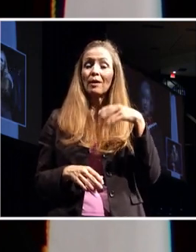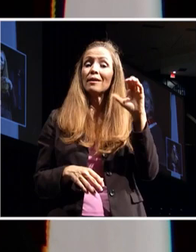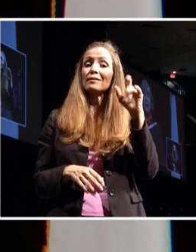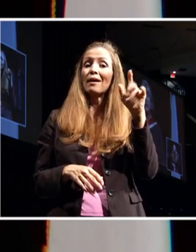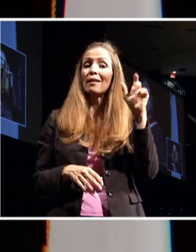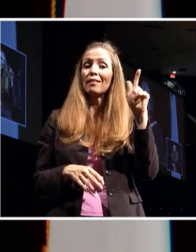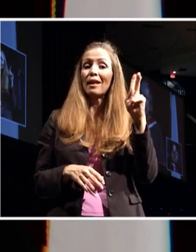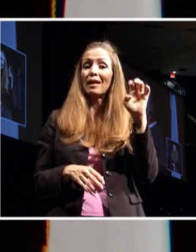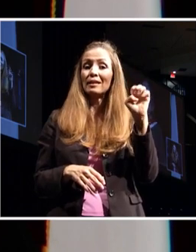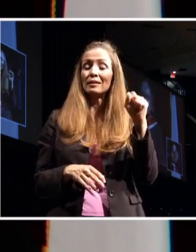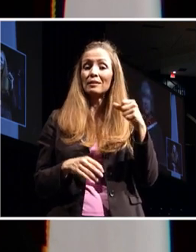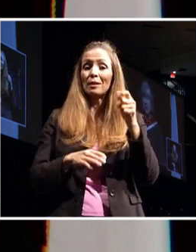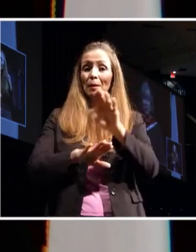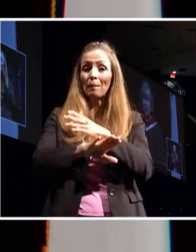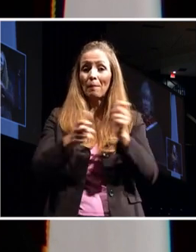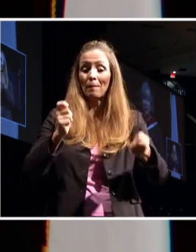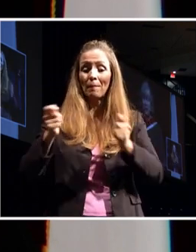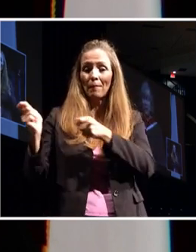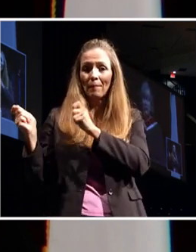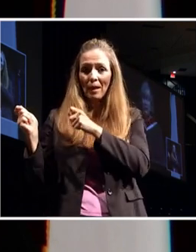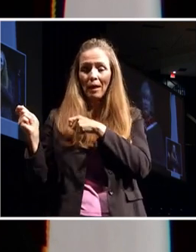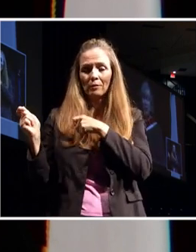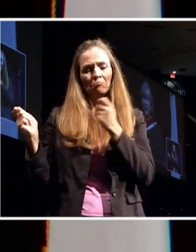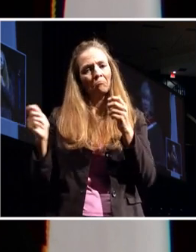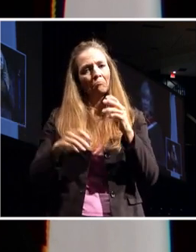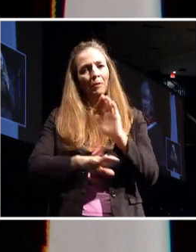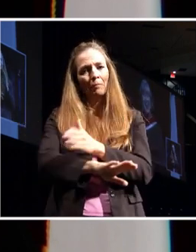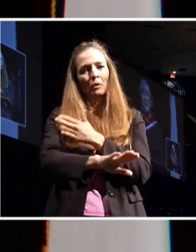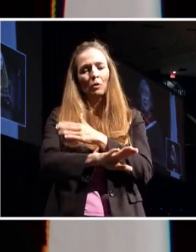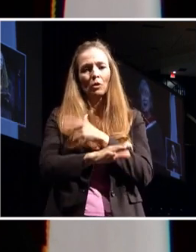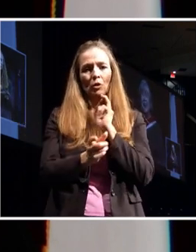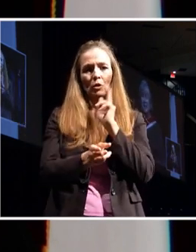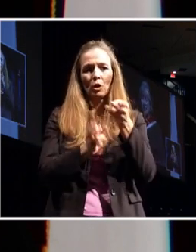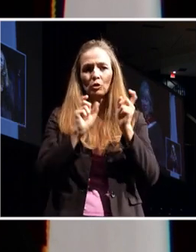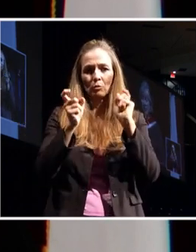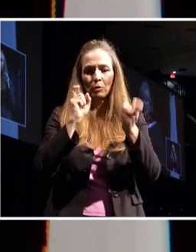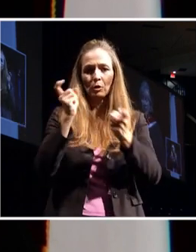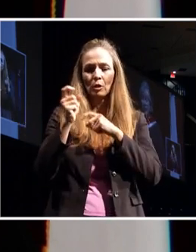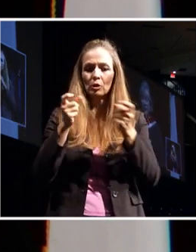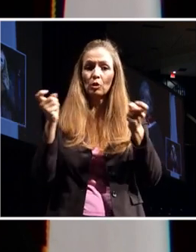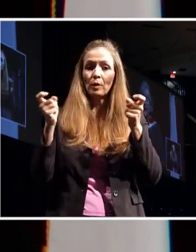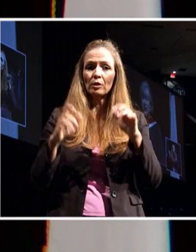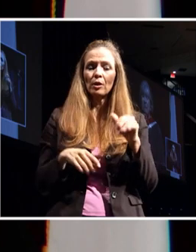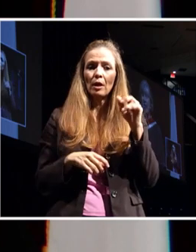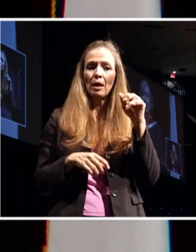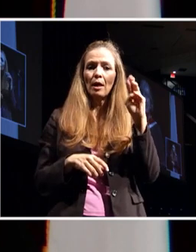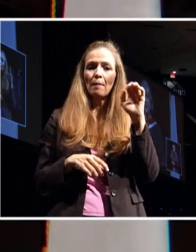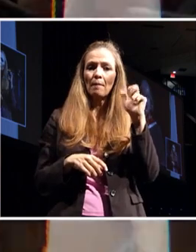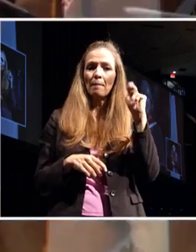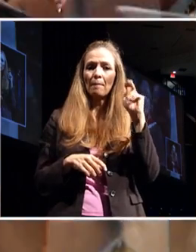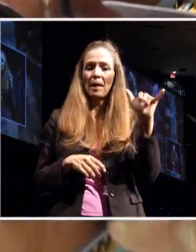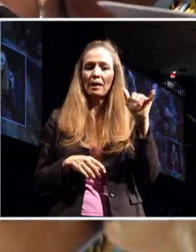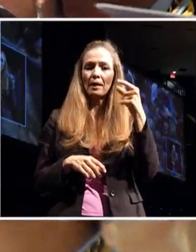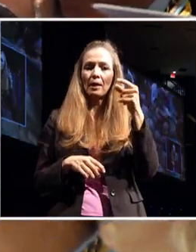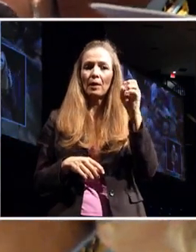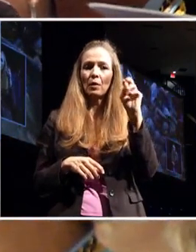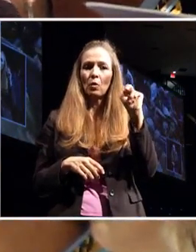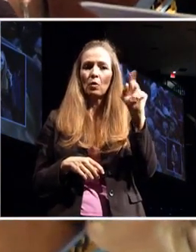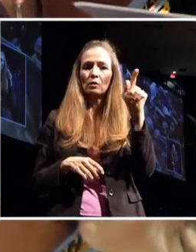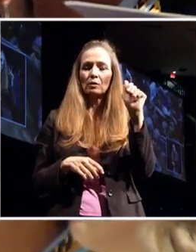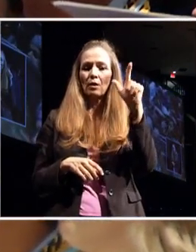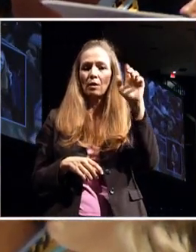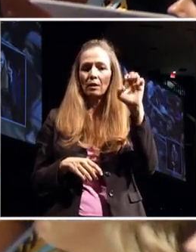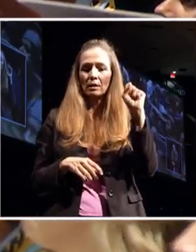has joined us, and we welcome their musical contributions to the program. The band is under the direction of Director Manny Gonzalez and